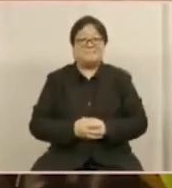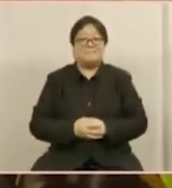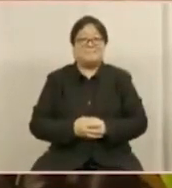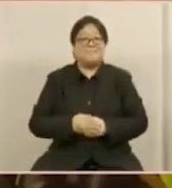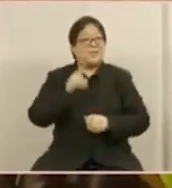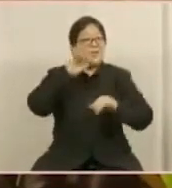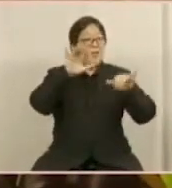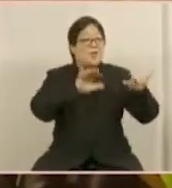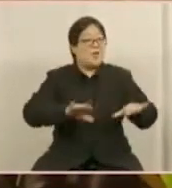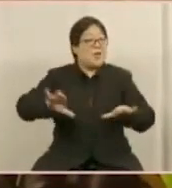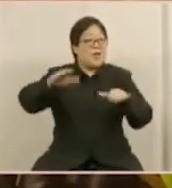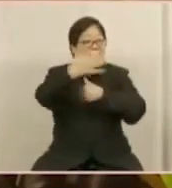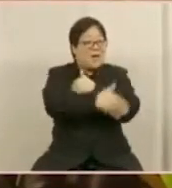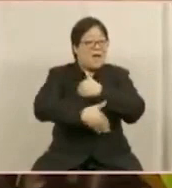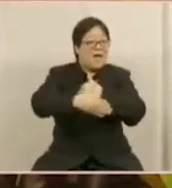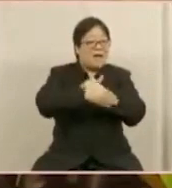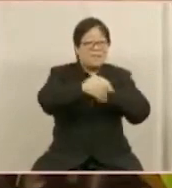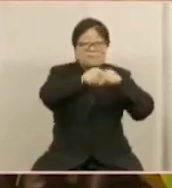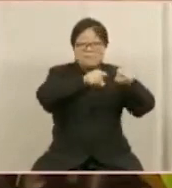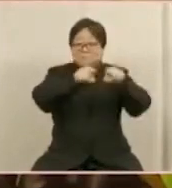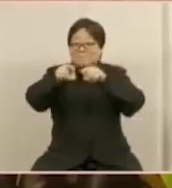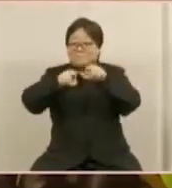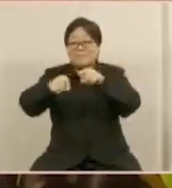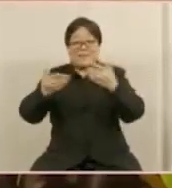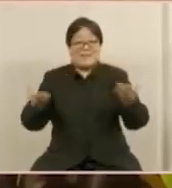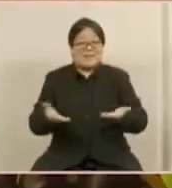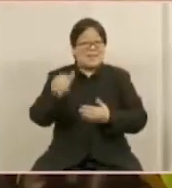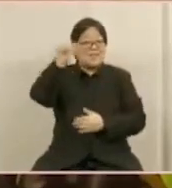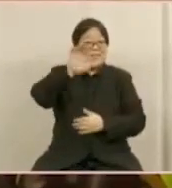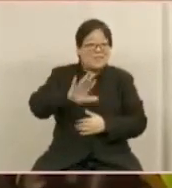all powers compete in our region